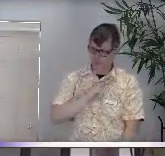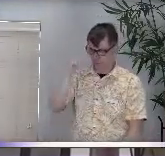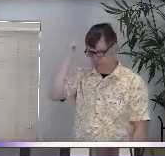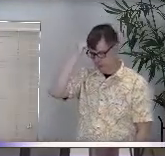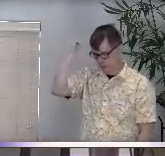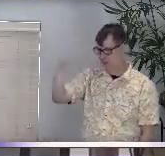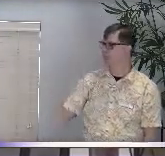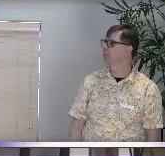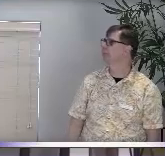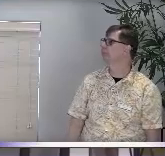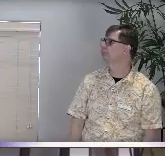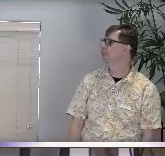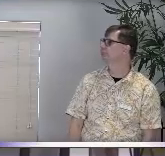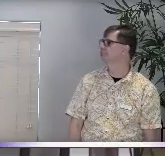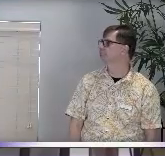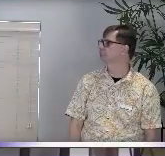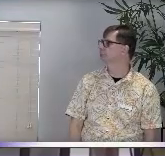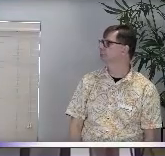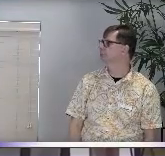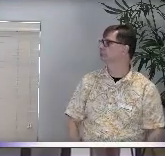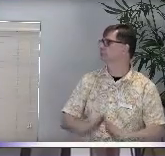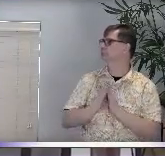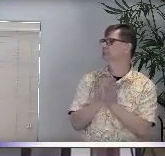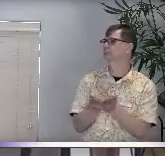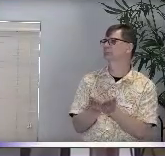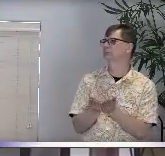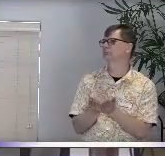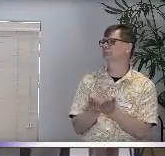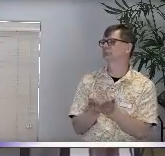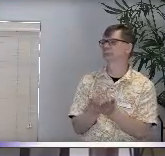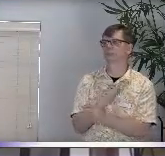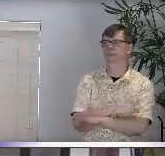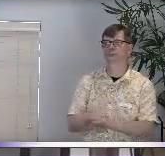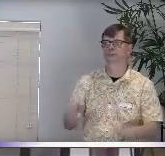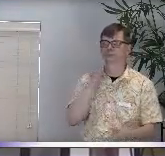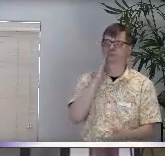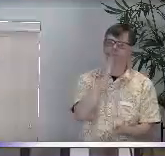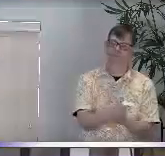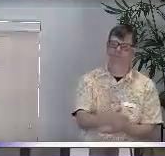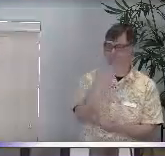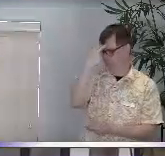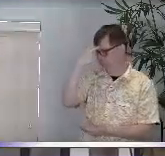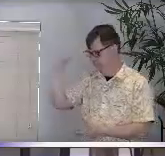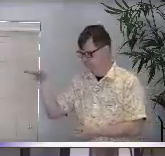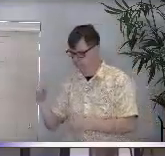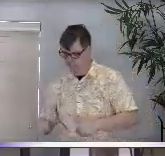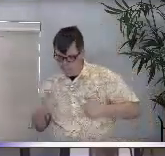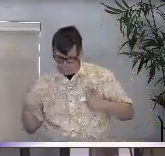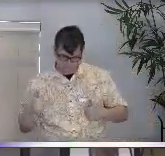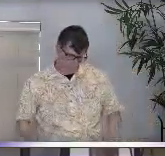is convincing of us of a story, which, by the way, may or may not be true, depending on your view of life, your